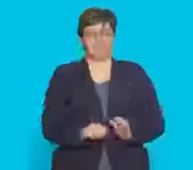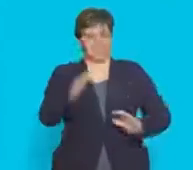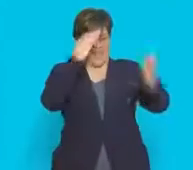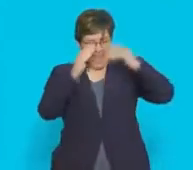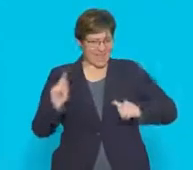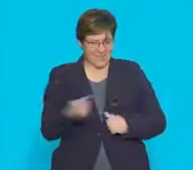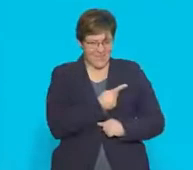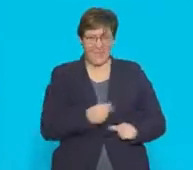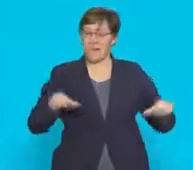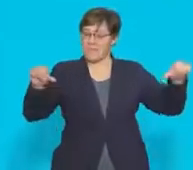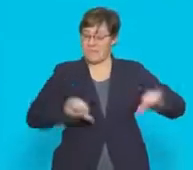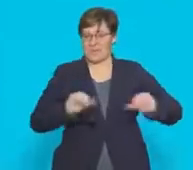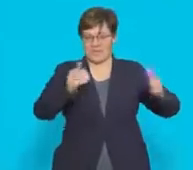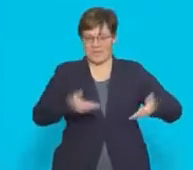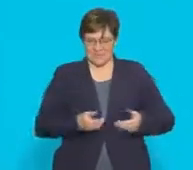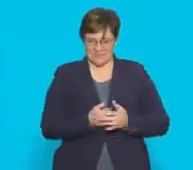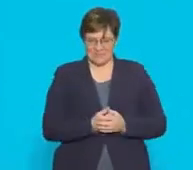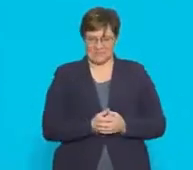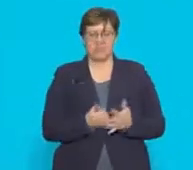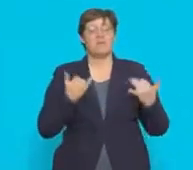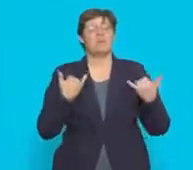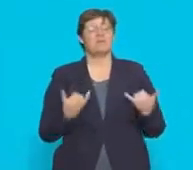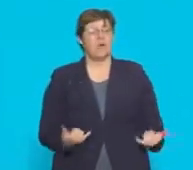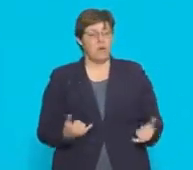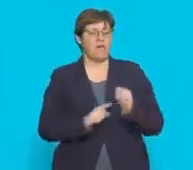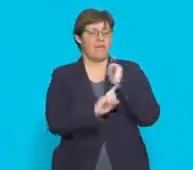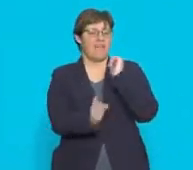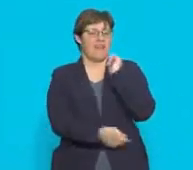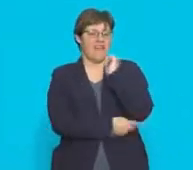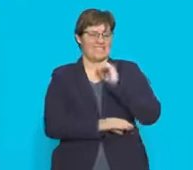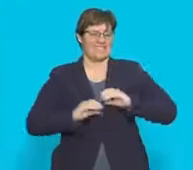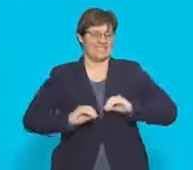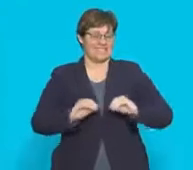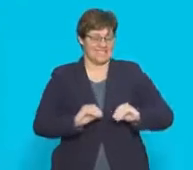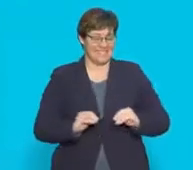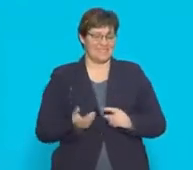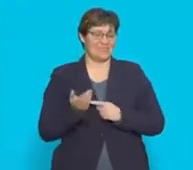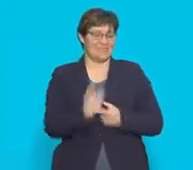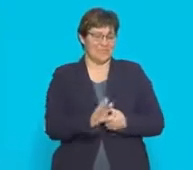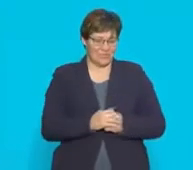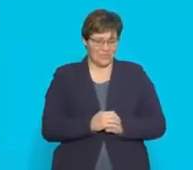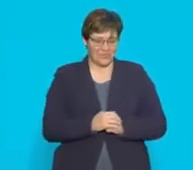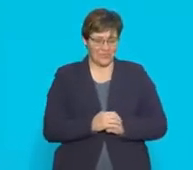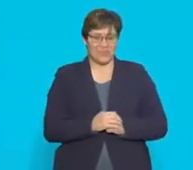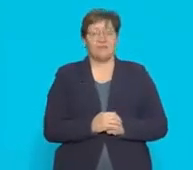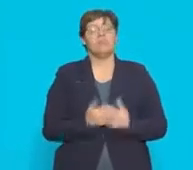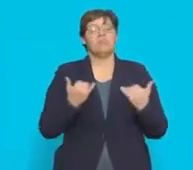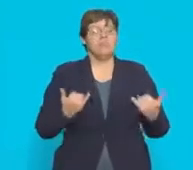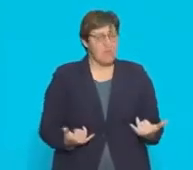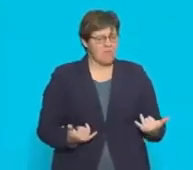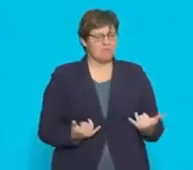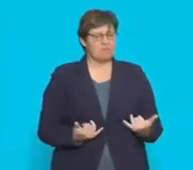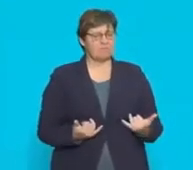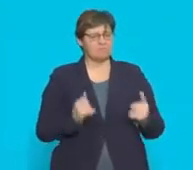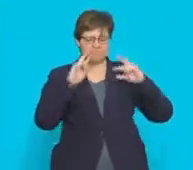Hi guys, welcome back to our lesson. So now we are in the last segment of our show, and this is where we are now going